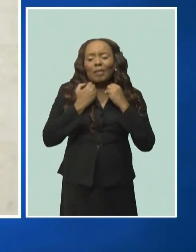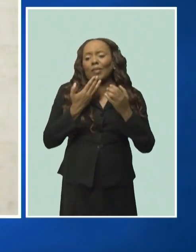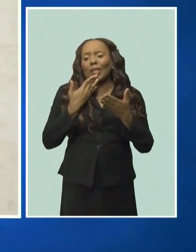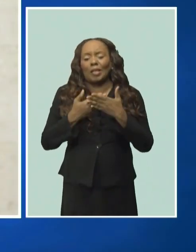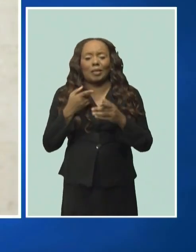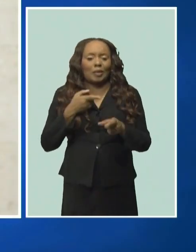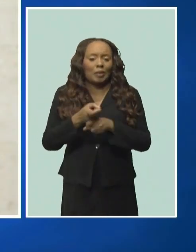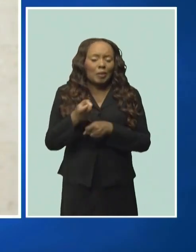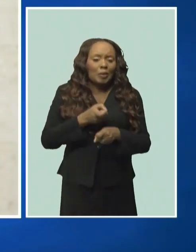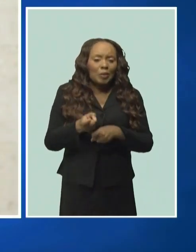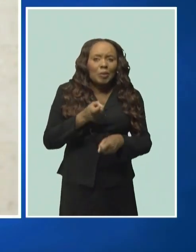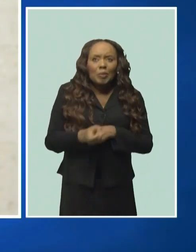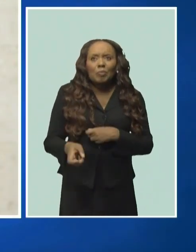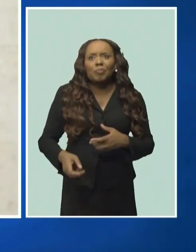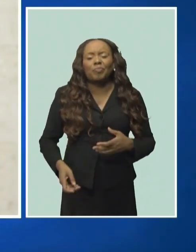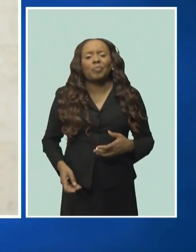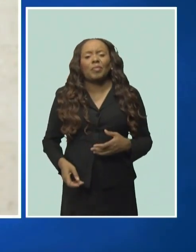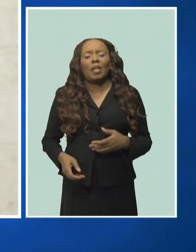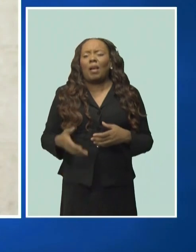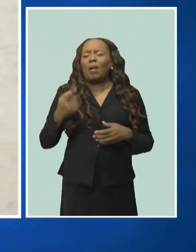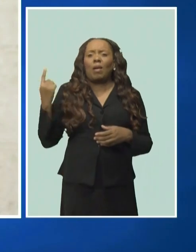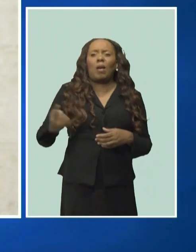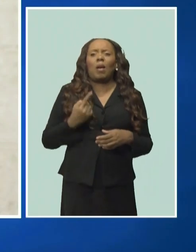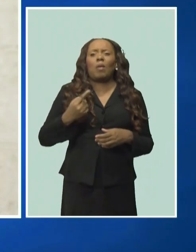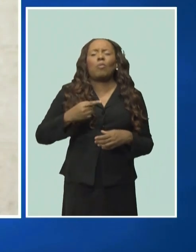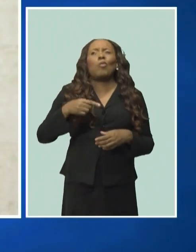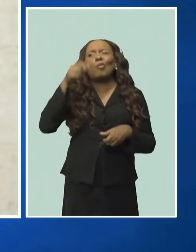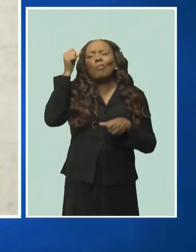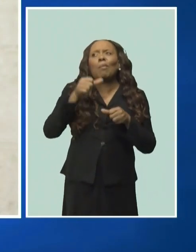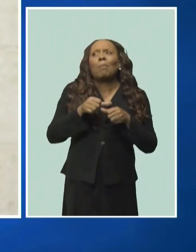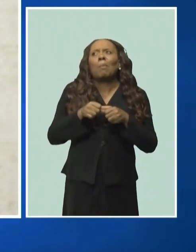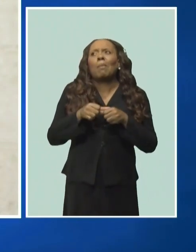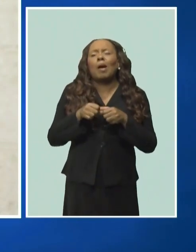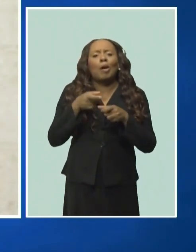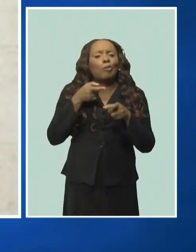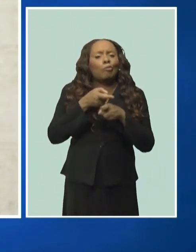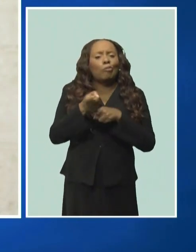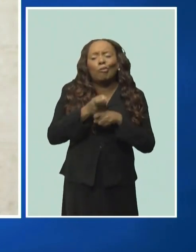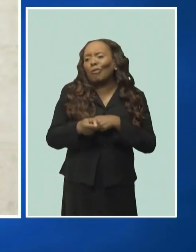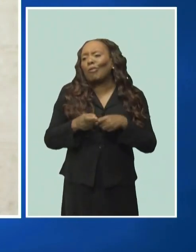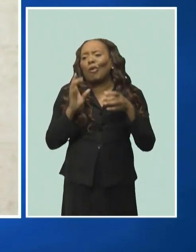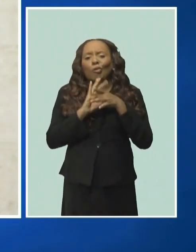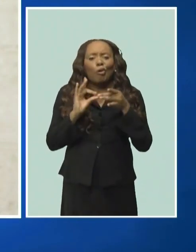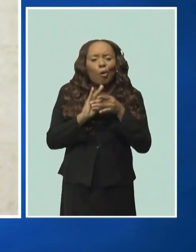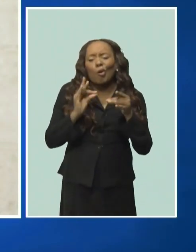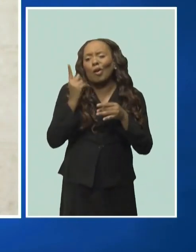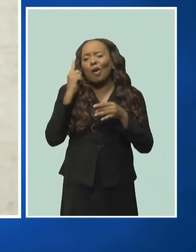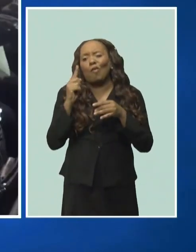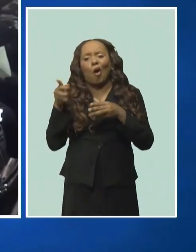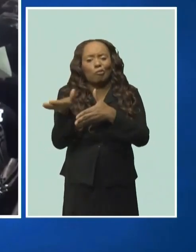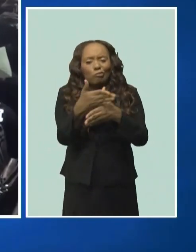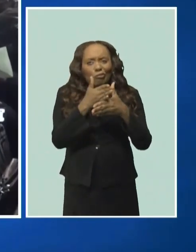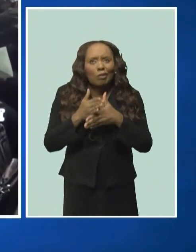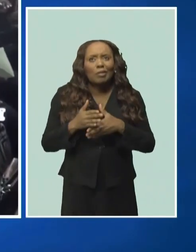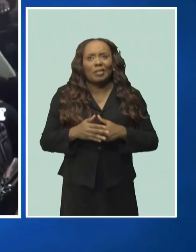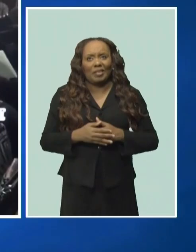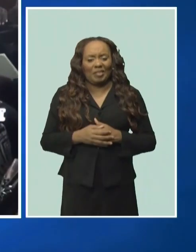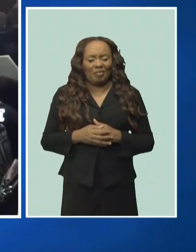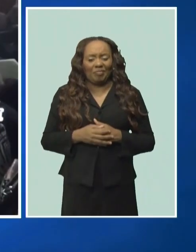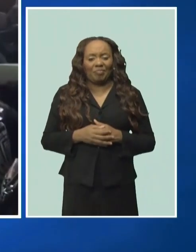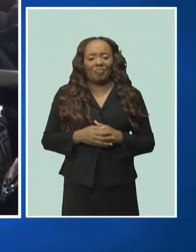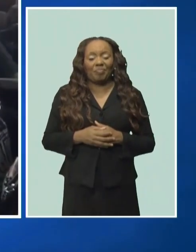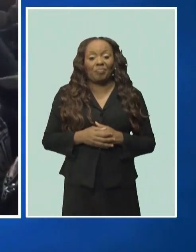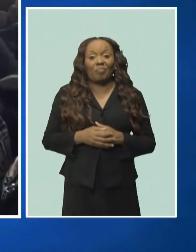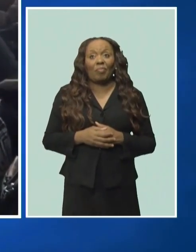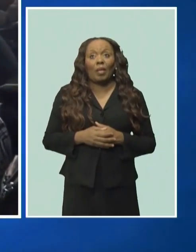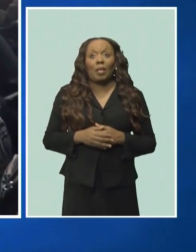could instantly pull from his memory an amusing anecdote to suit any occasion or conversation. In her tribute,